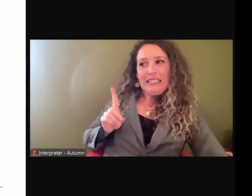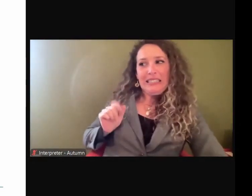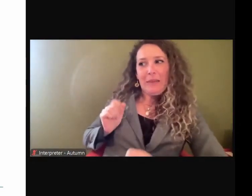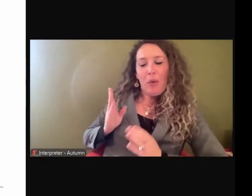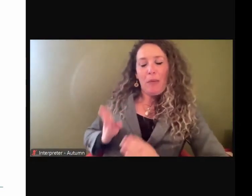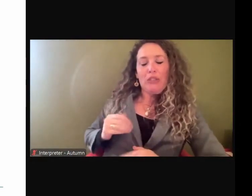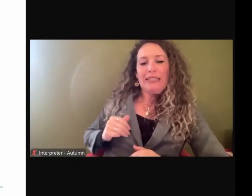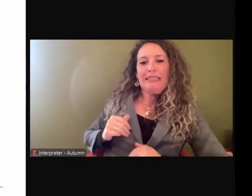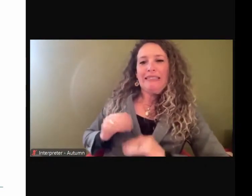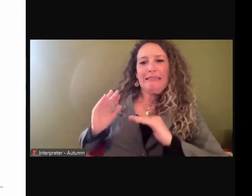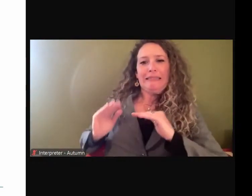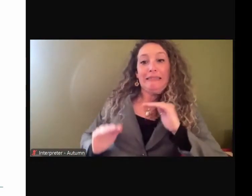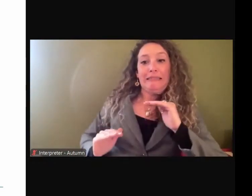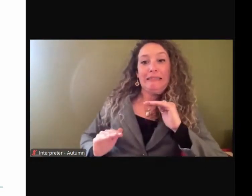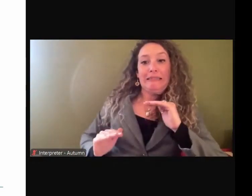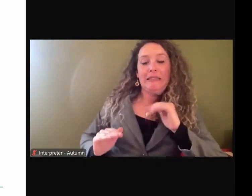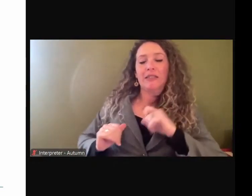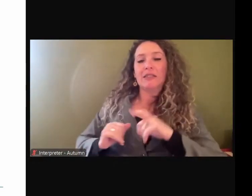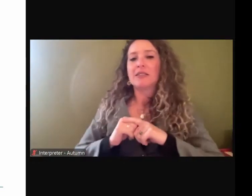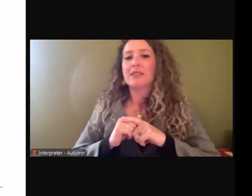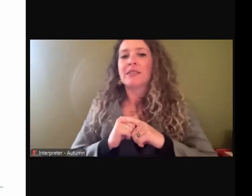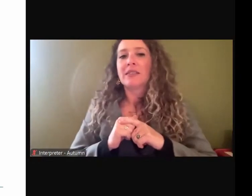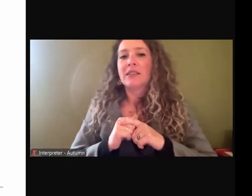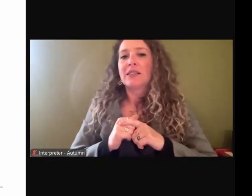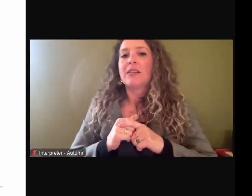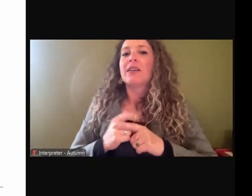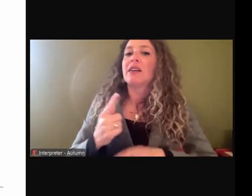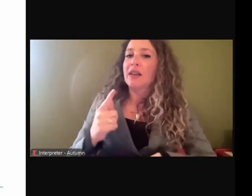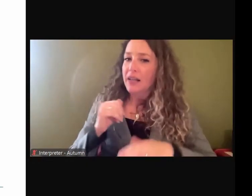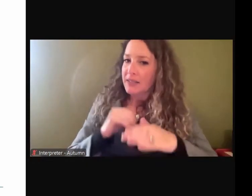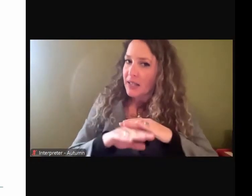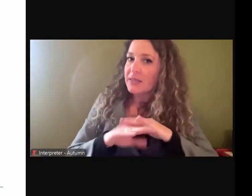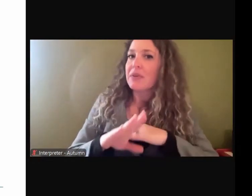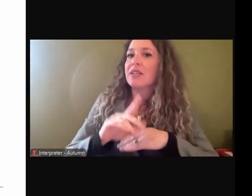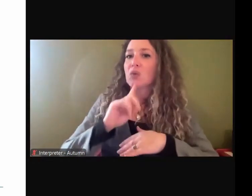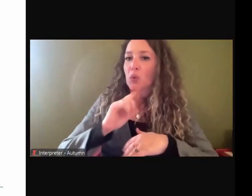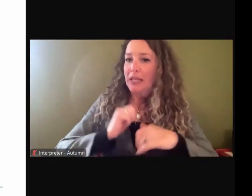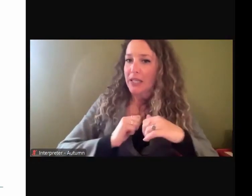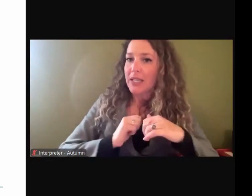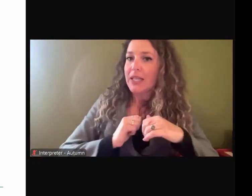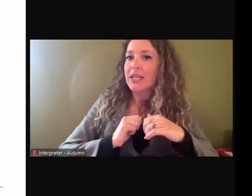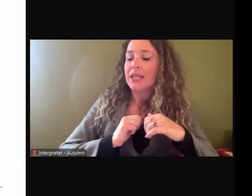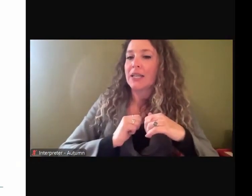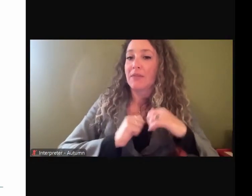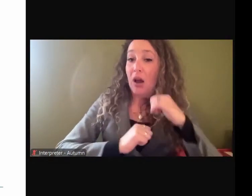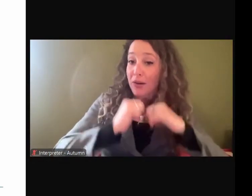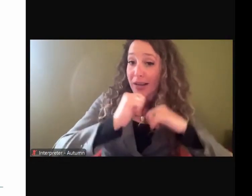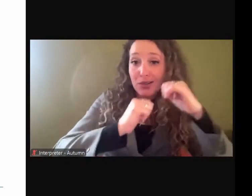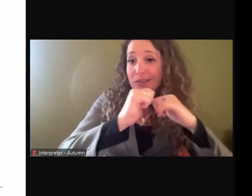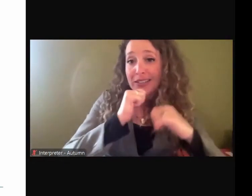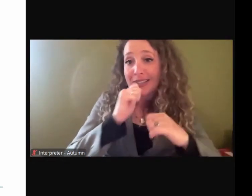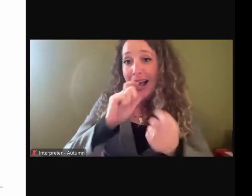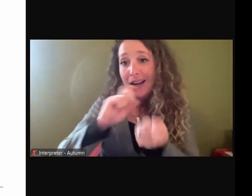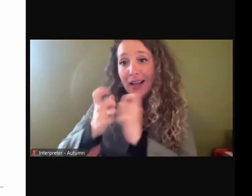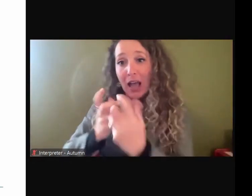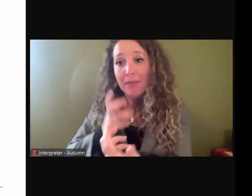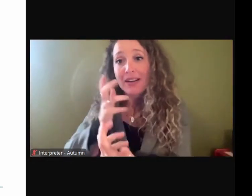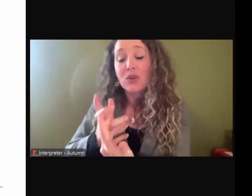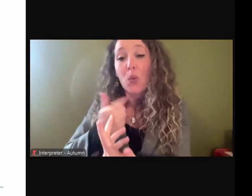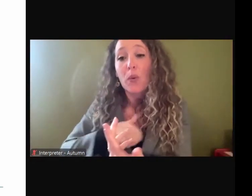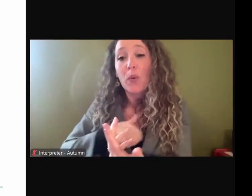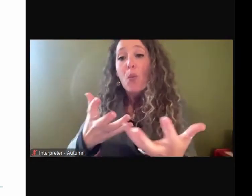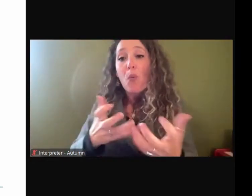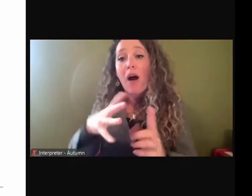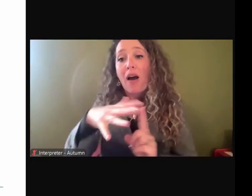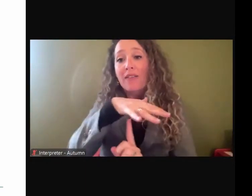or less than. We look at accessibility as foundational rather than an accommodation. We aim to provide an environment where